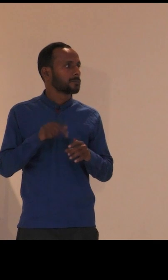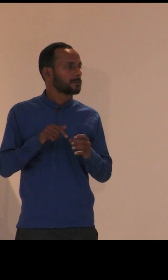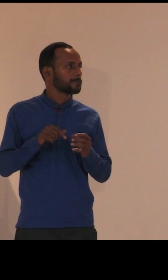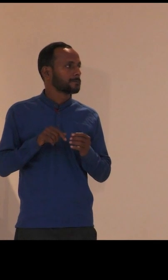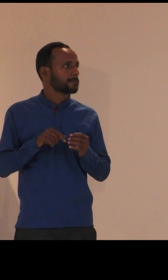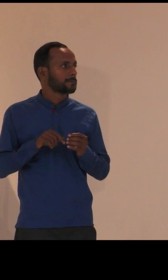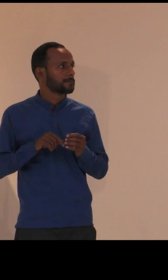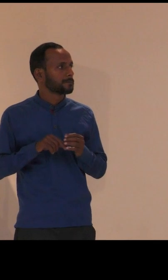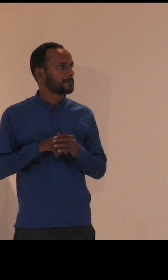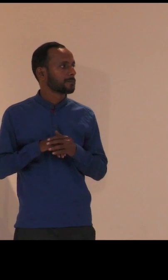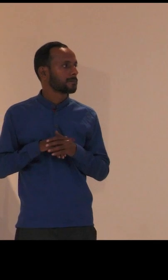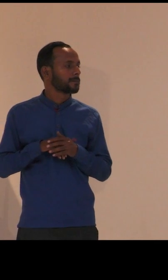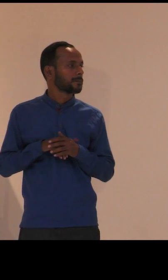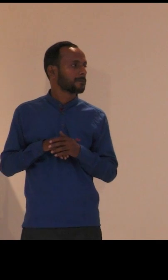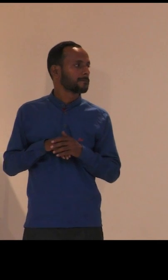the